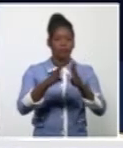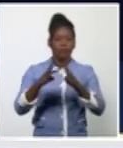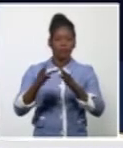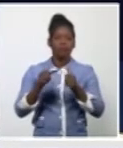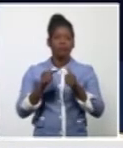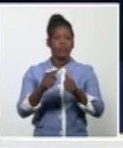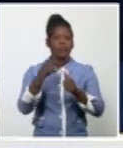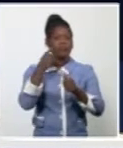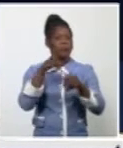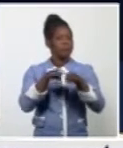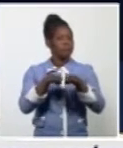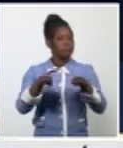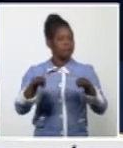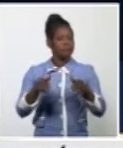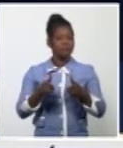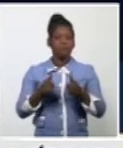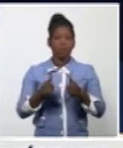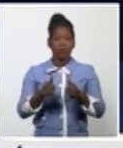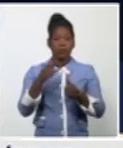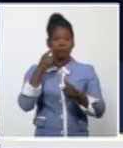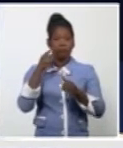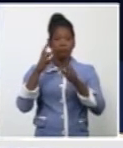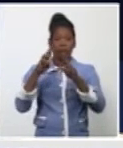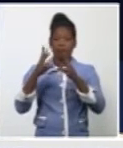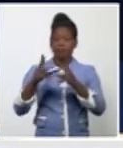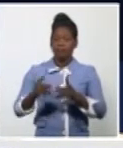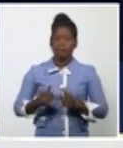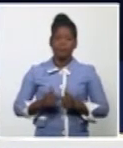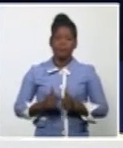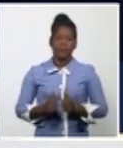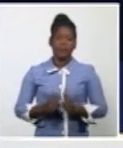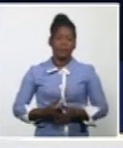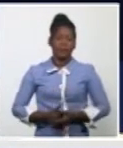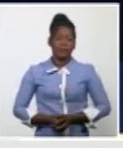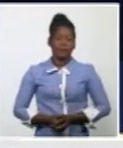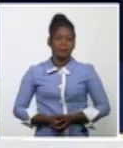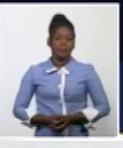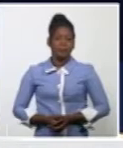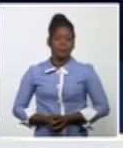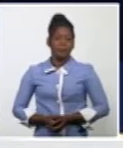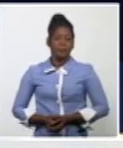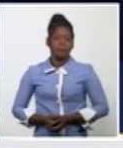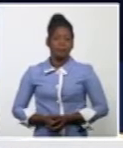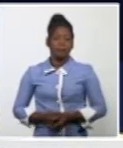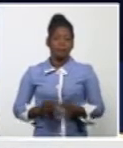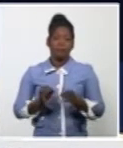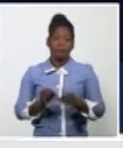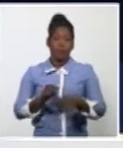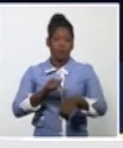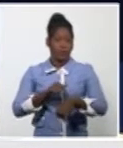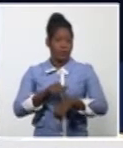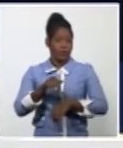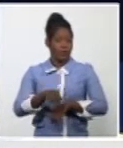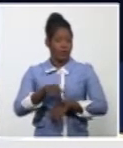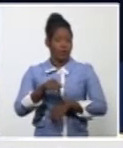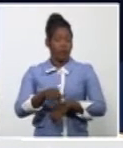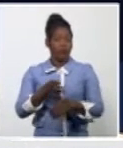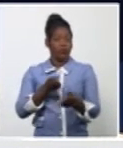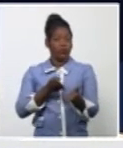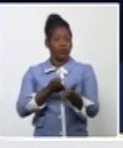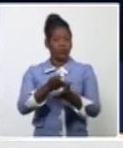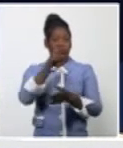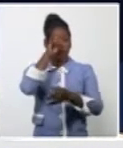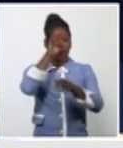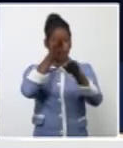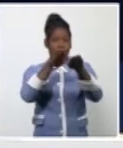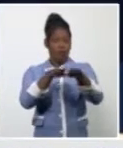staff who performs the assessments and the use of different treatment modalities that have definitely